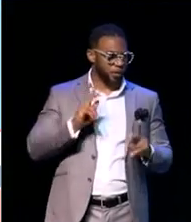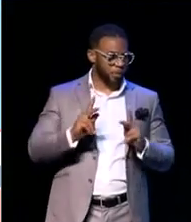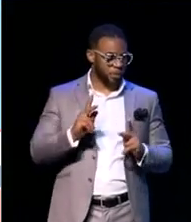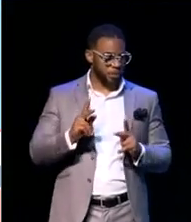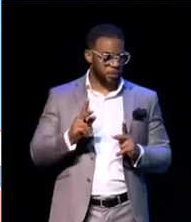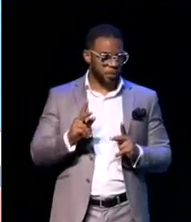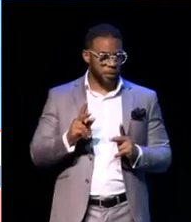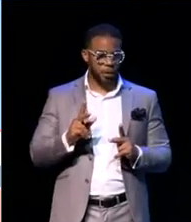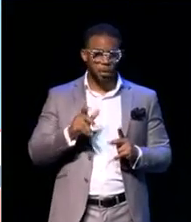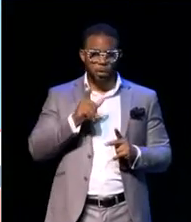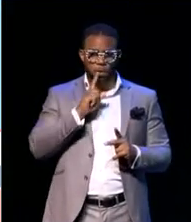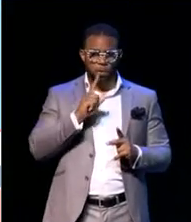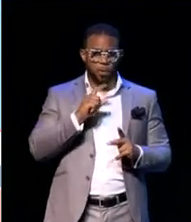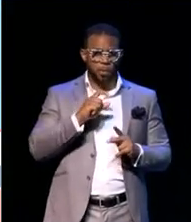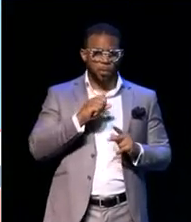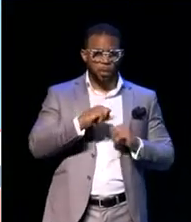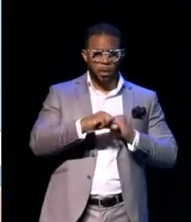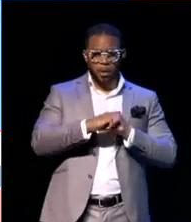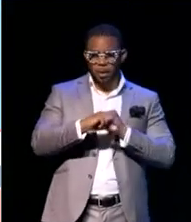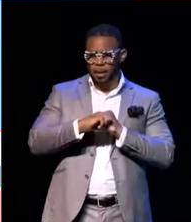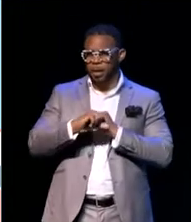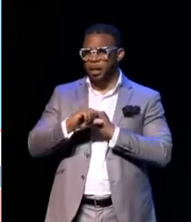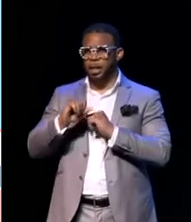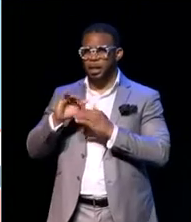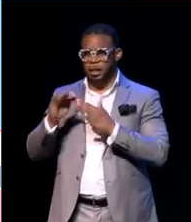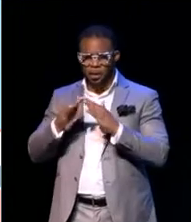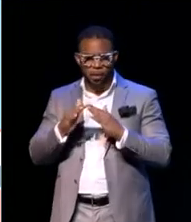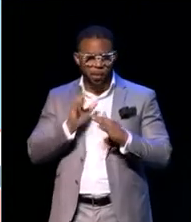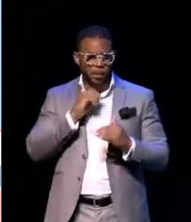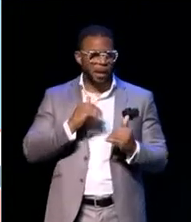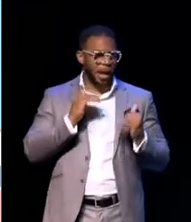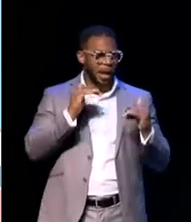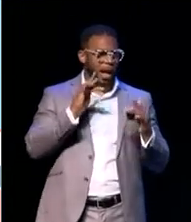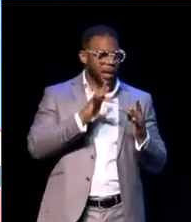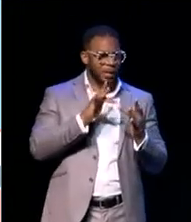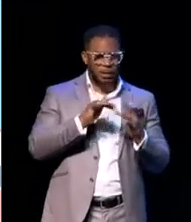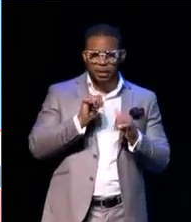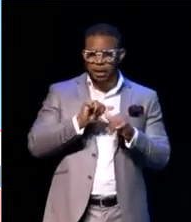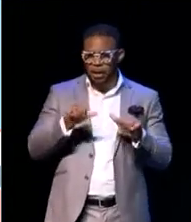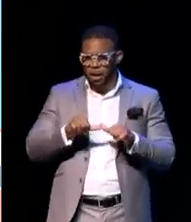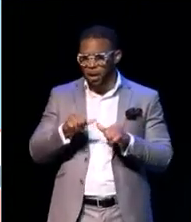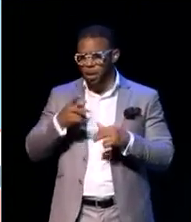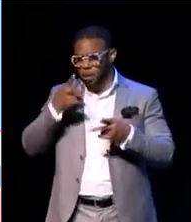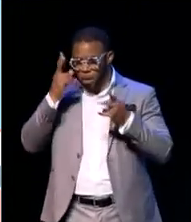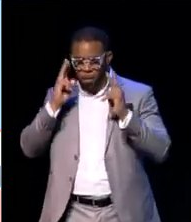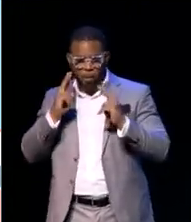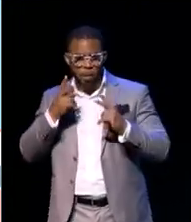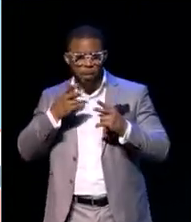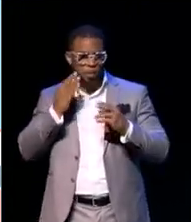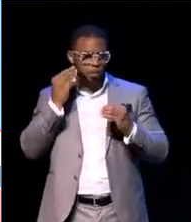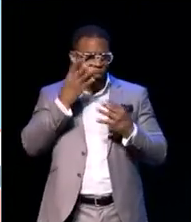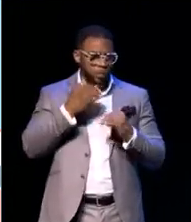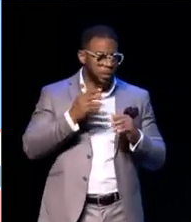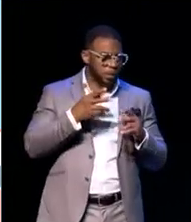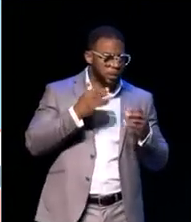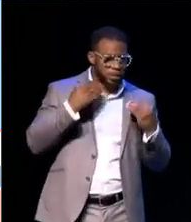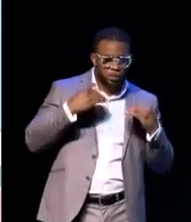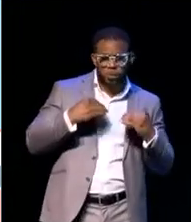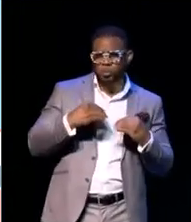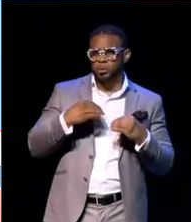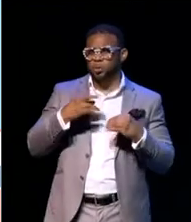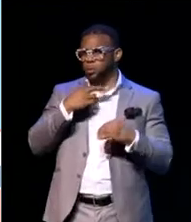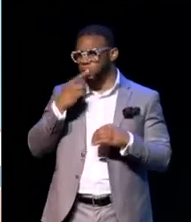people who will be canvassing our neighborhoods, who will be in high-touch areas, barbershops, beauty salons,